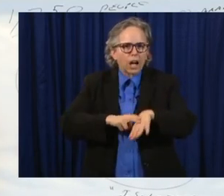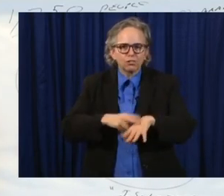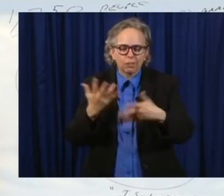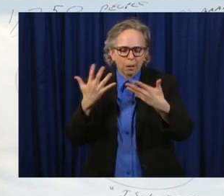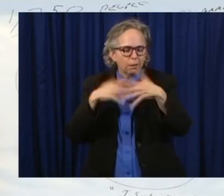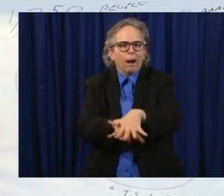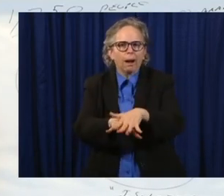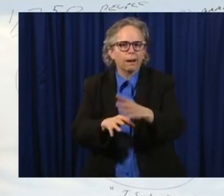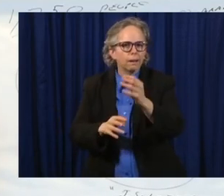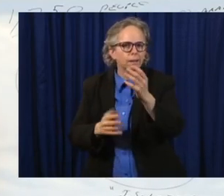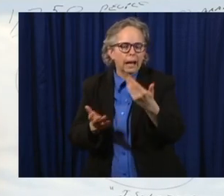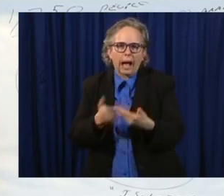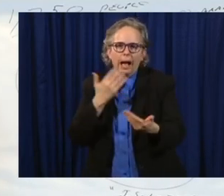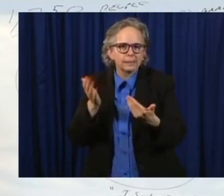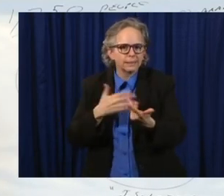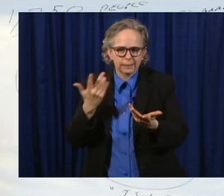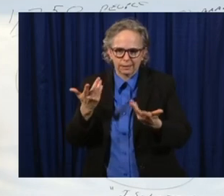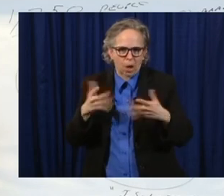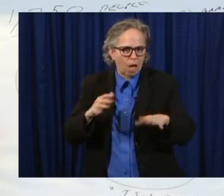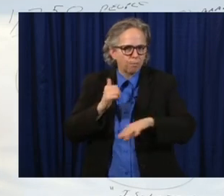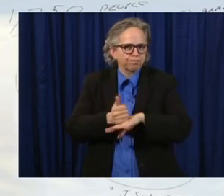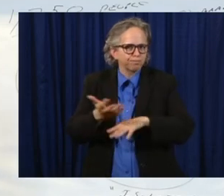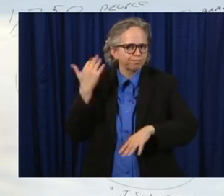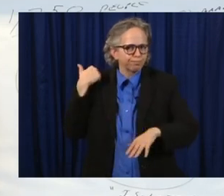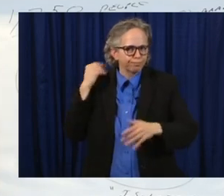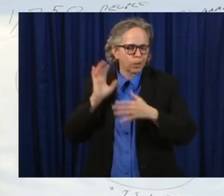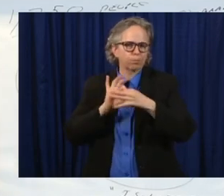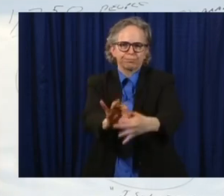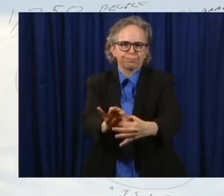story. Thank you. And I was the last.